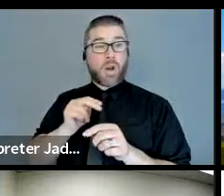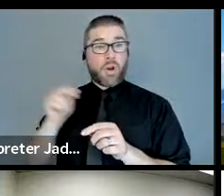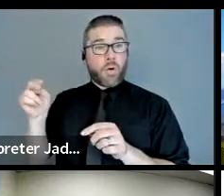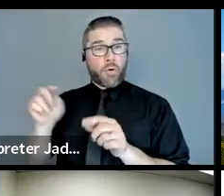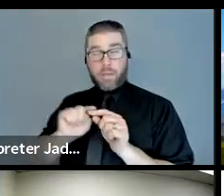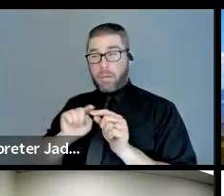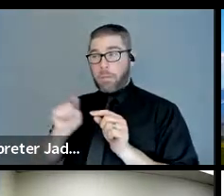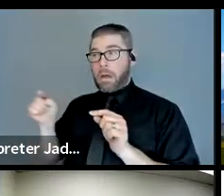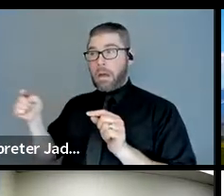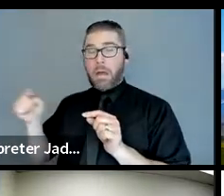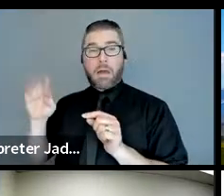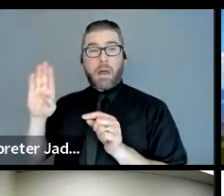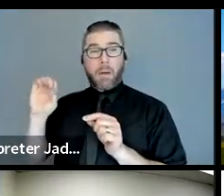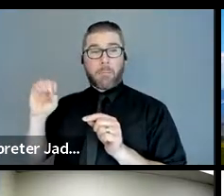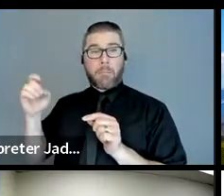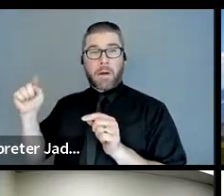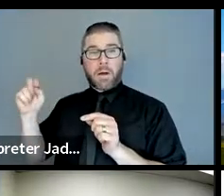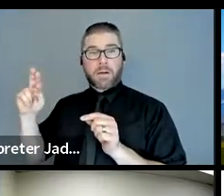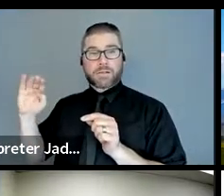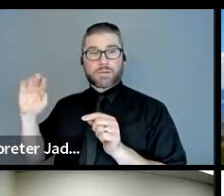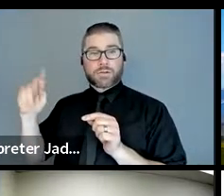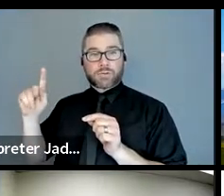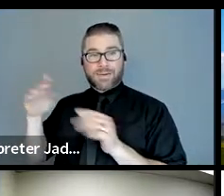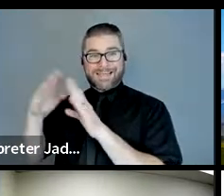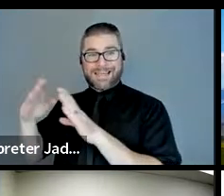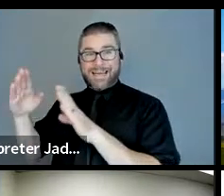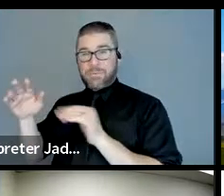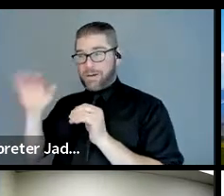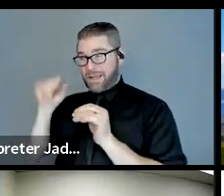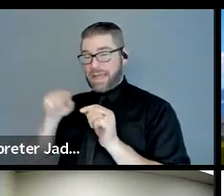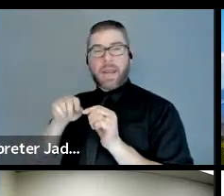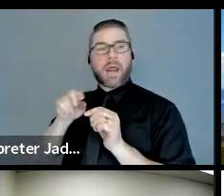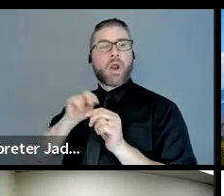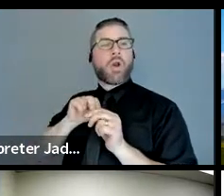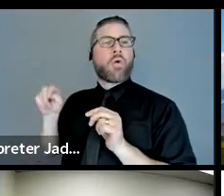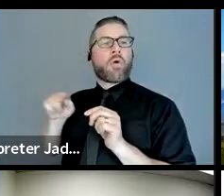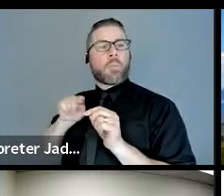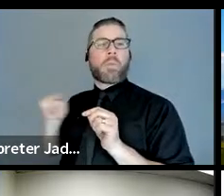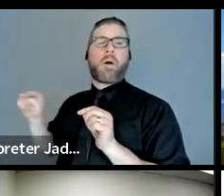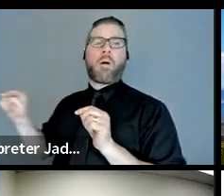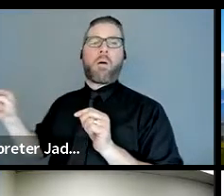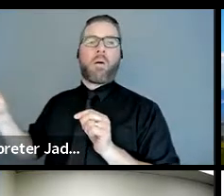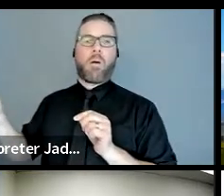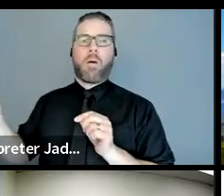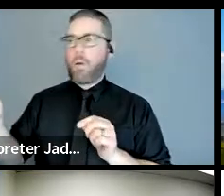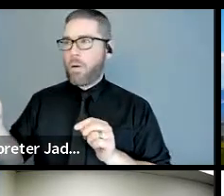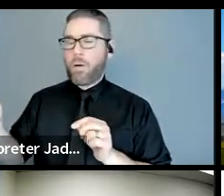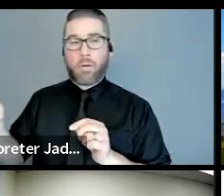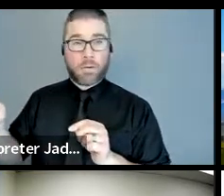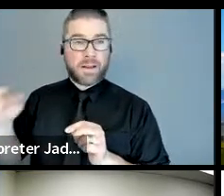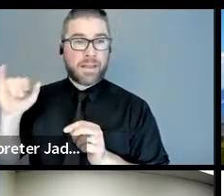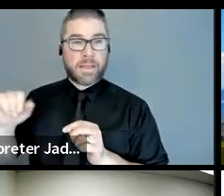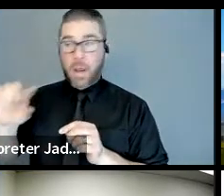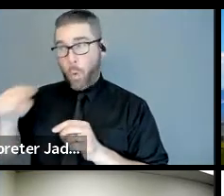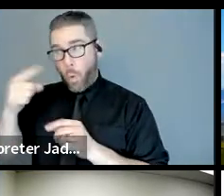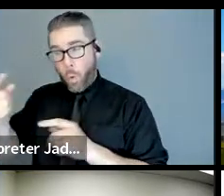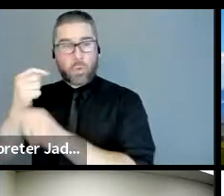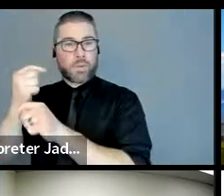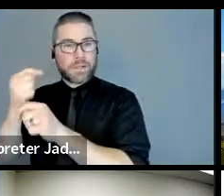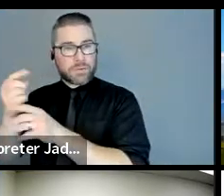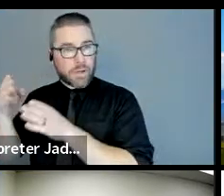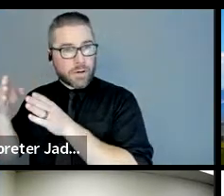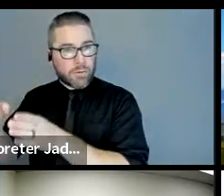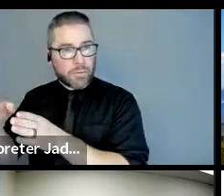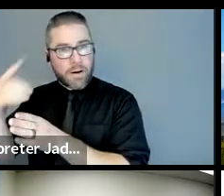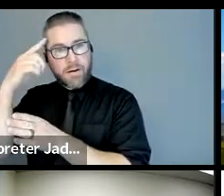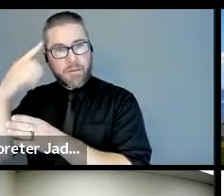to provide a dedicated access to the East Campus, just not too far away from the existing Harbor